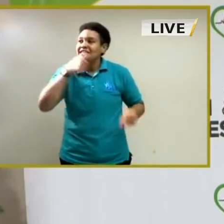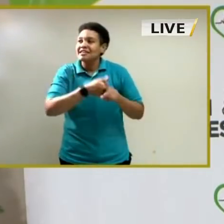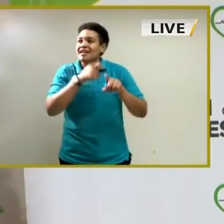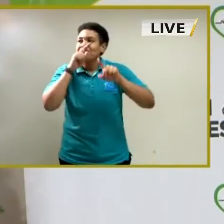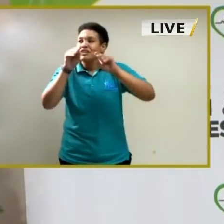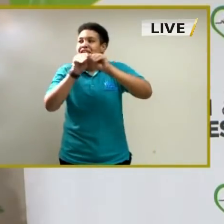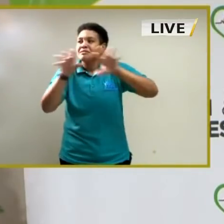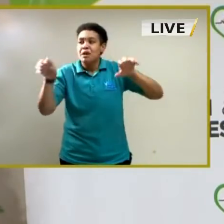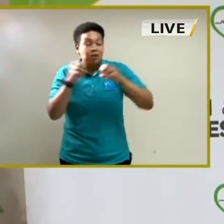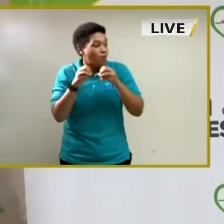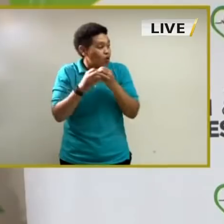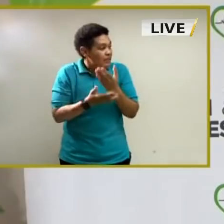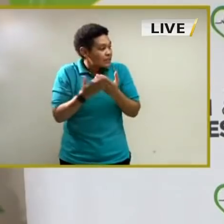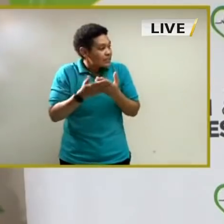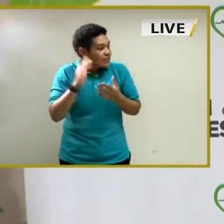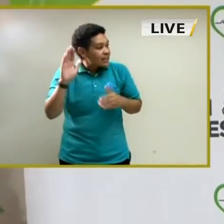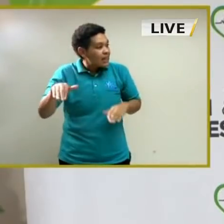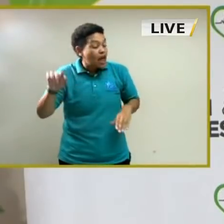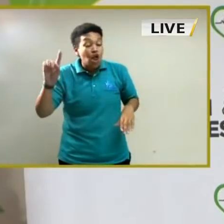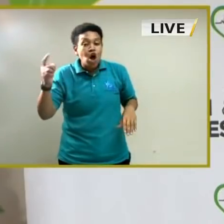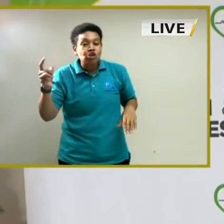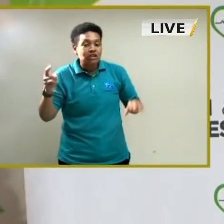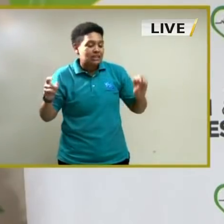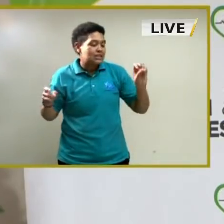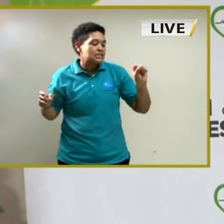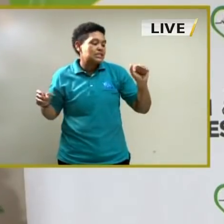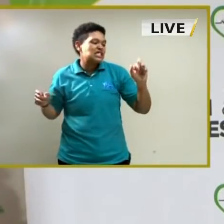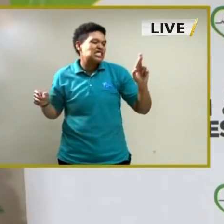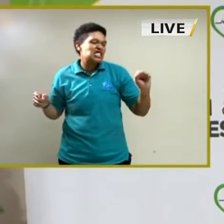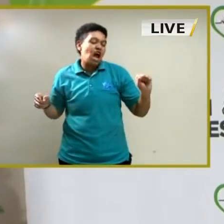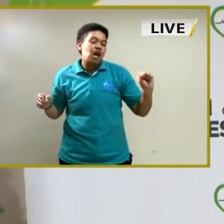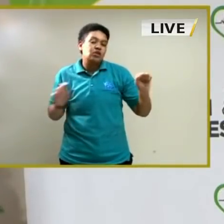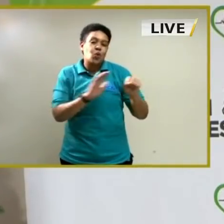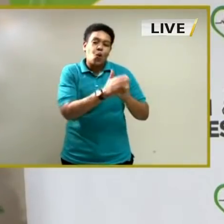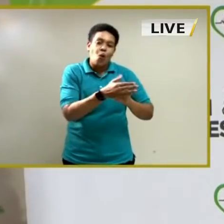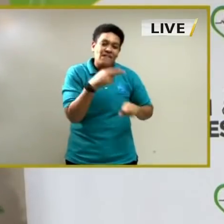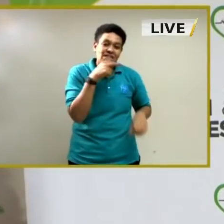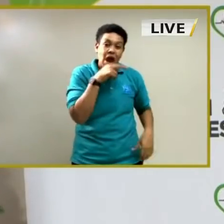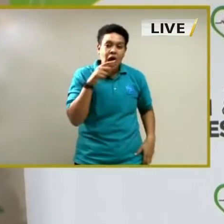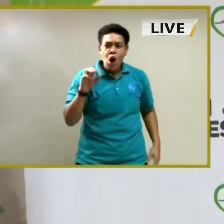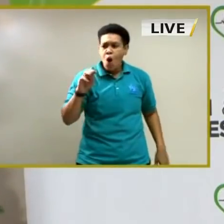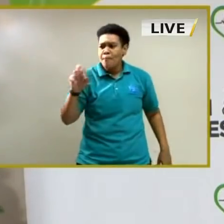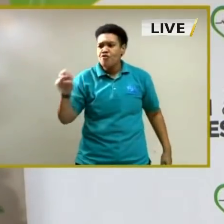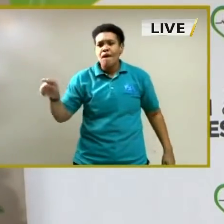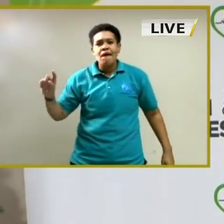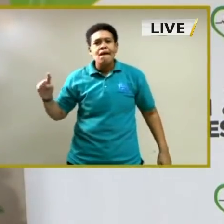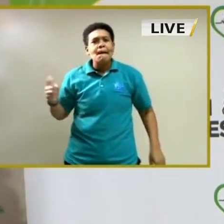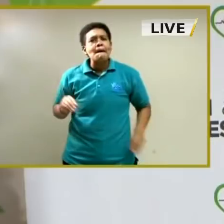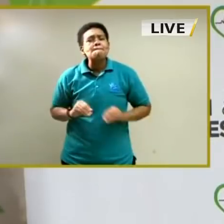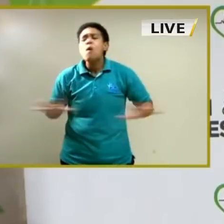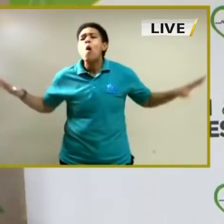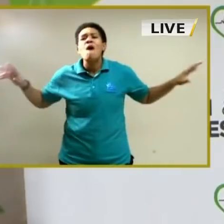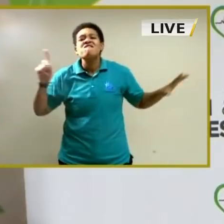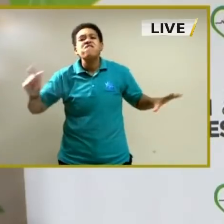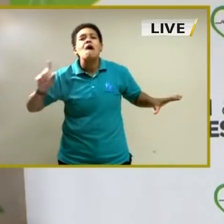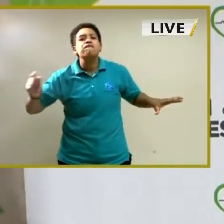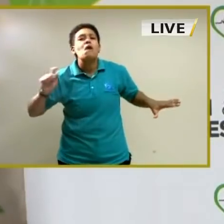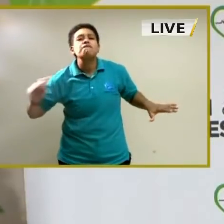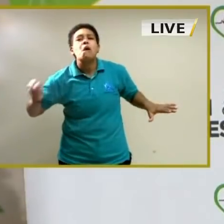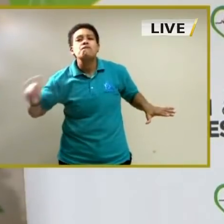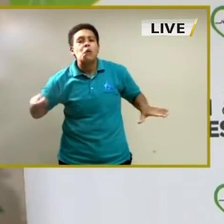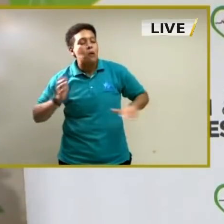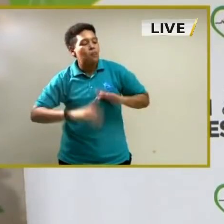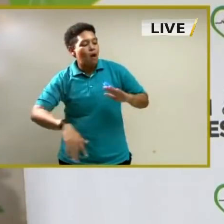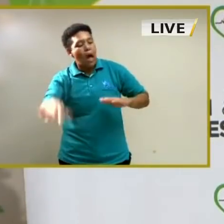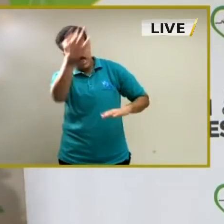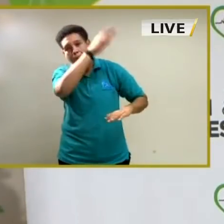more easily than the original SARS-CoV-2 virus. I think the evidence is clear on that, the science, which